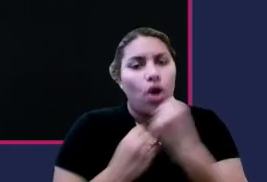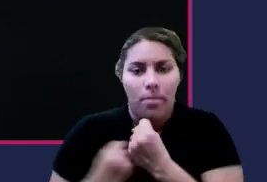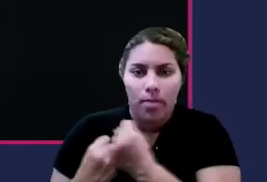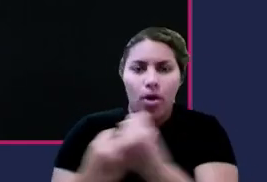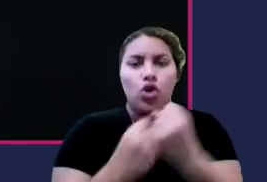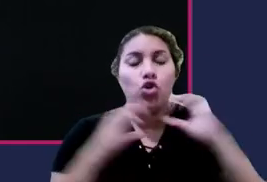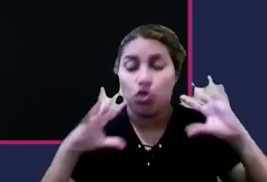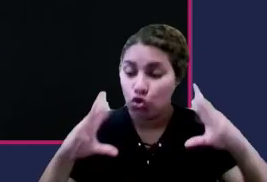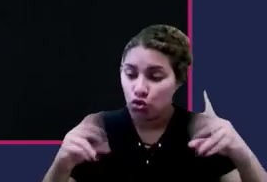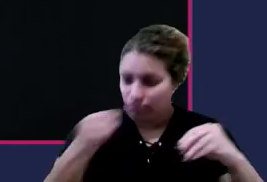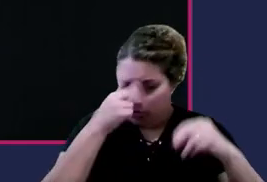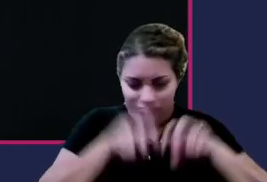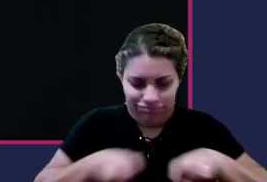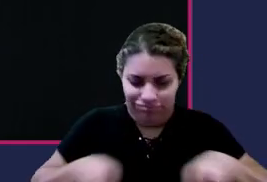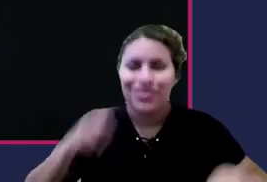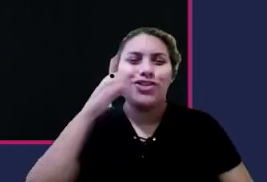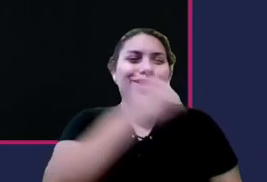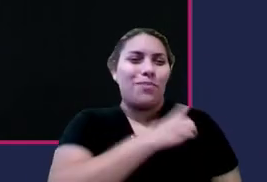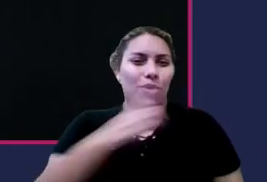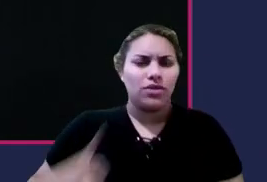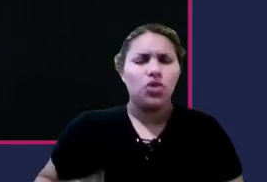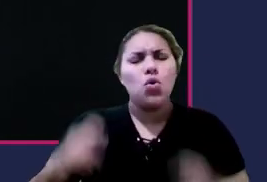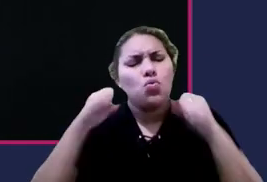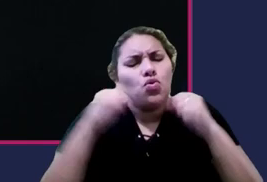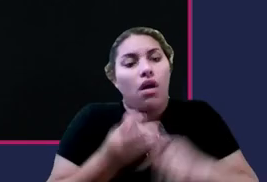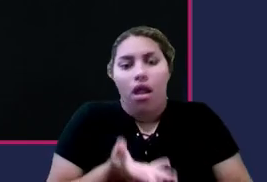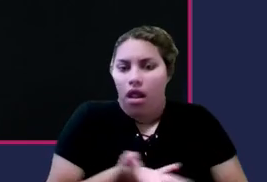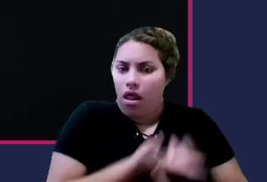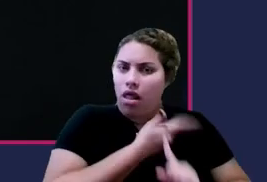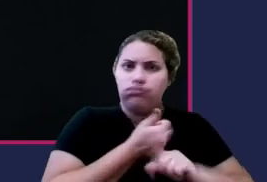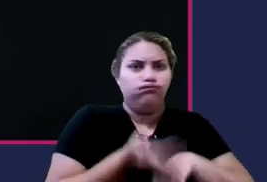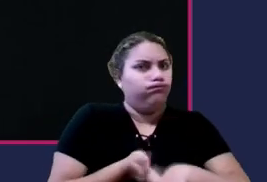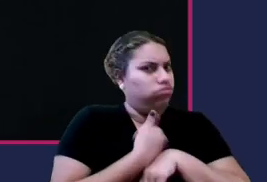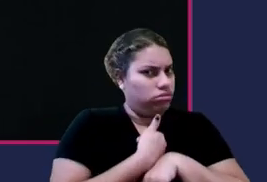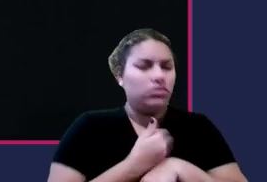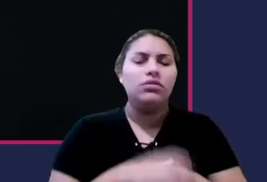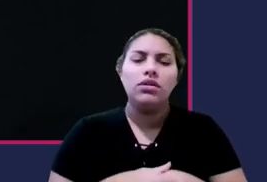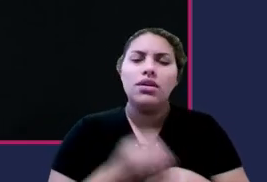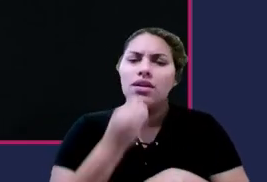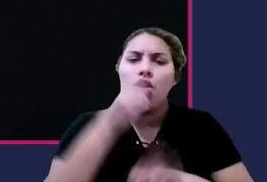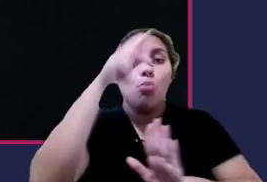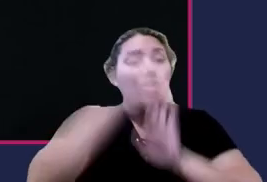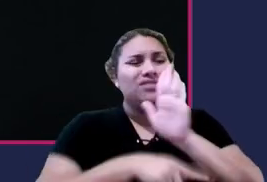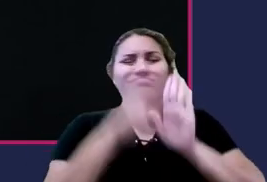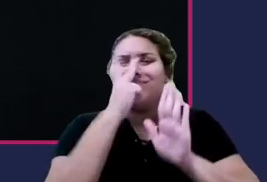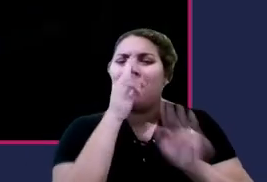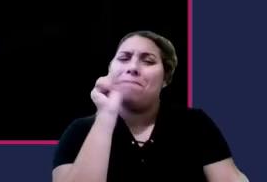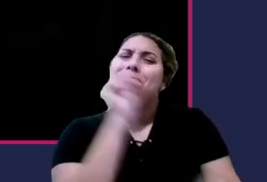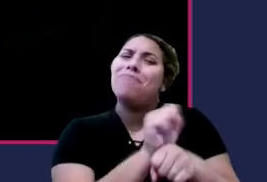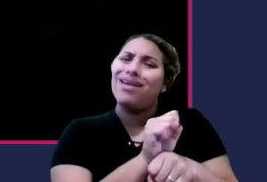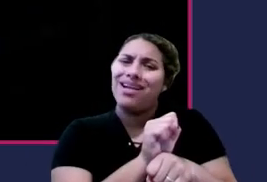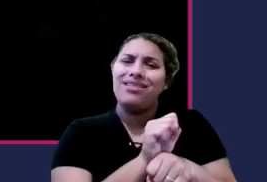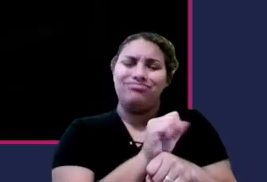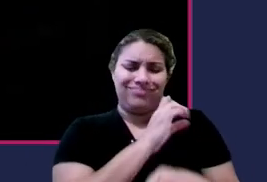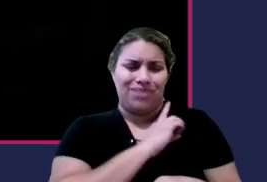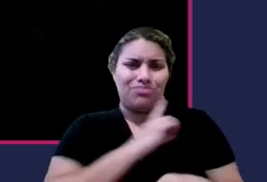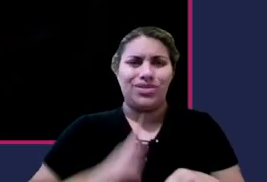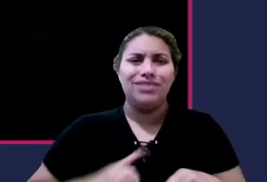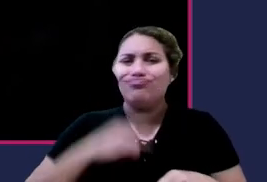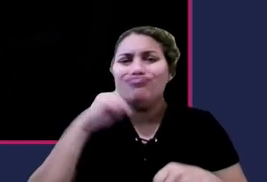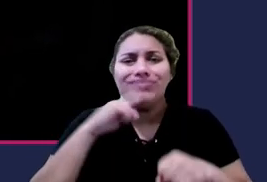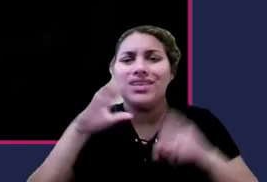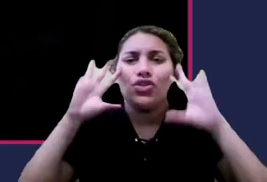Counting on the support of our peers and colleagues, we have a lot of good projects, a lot of